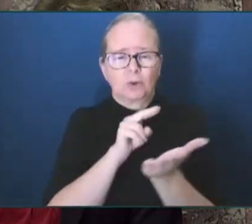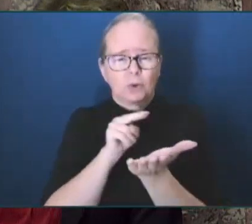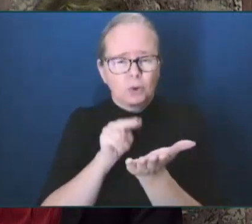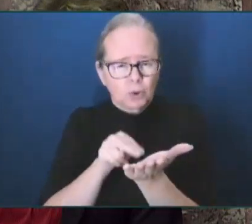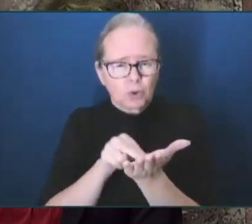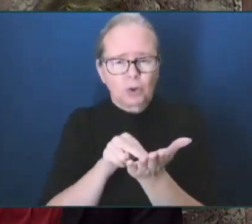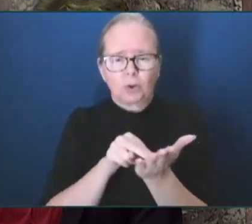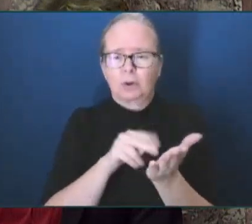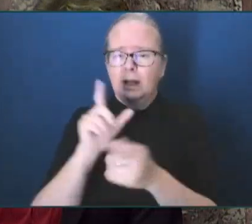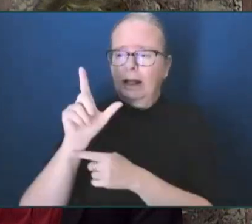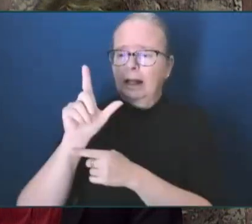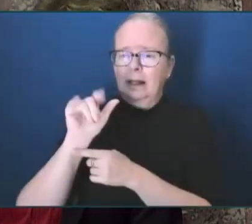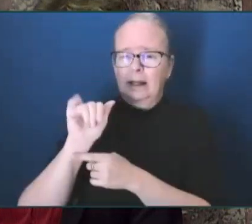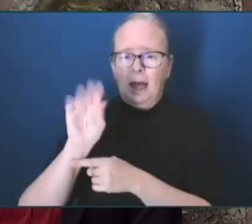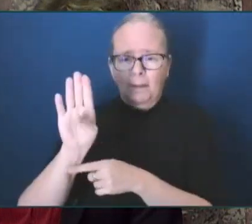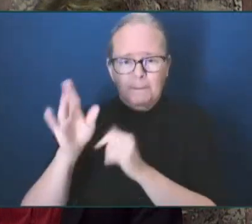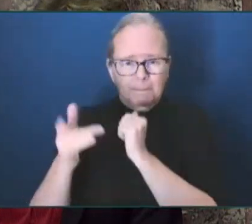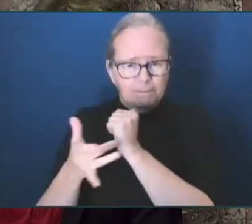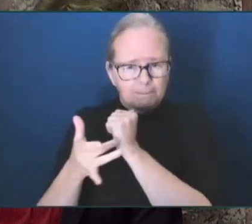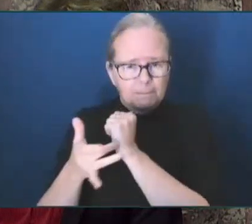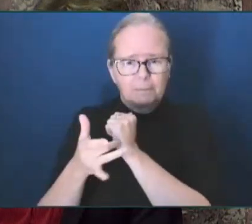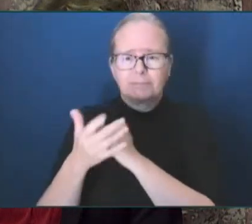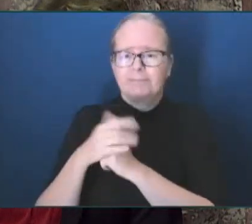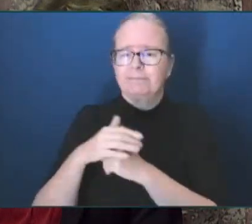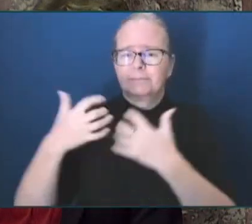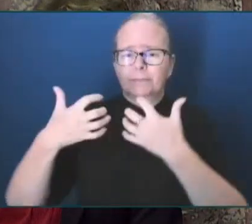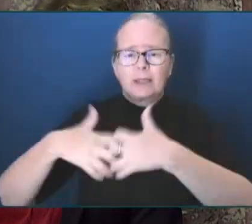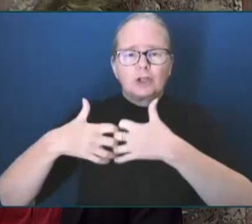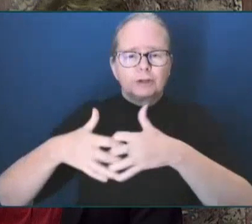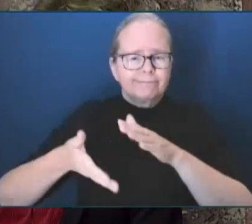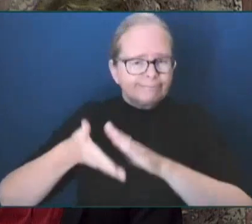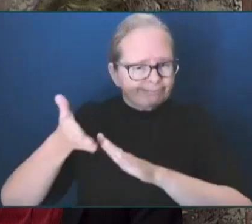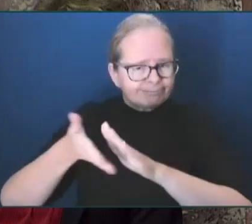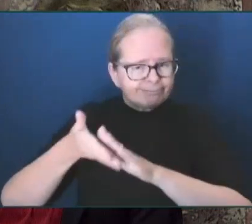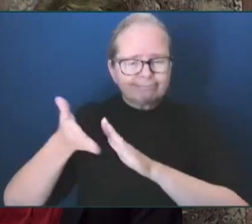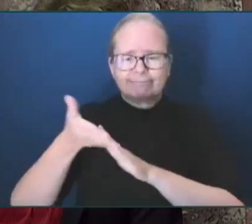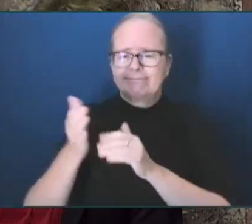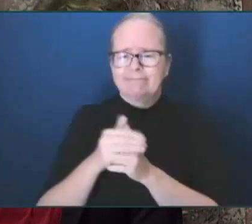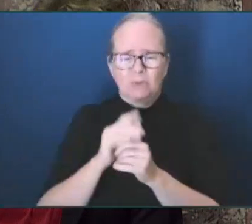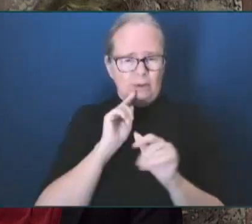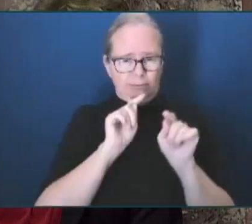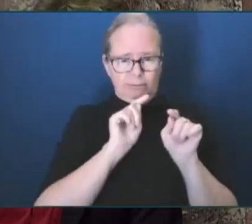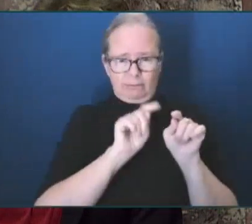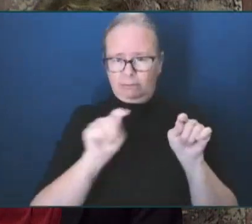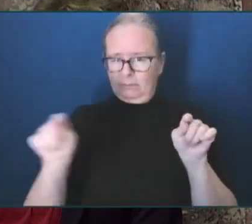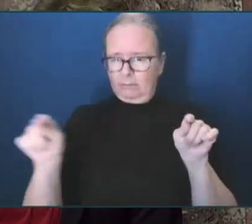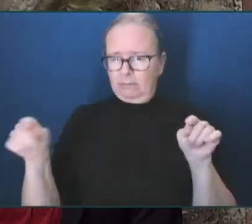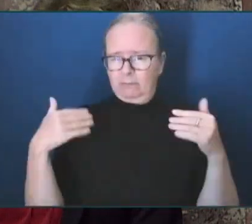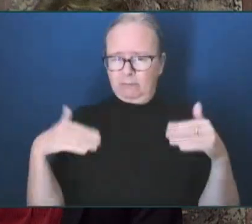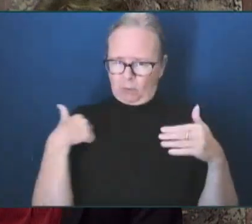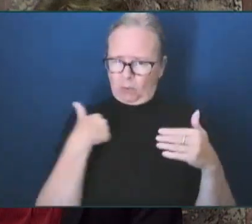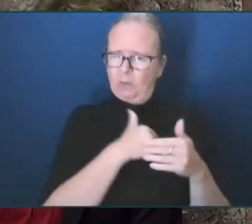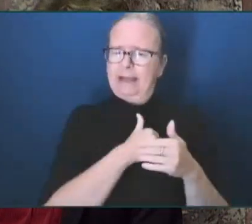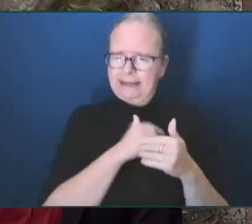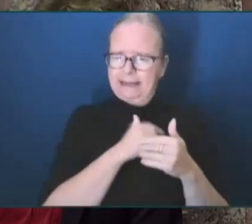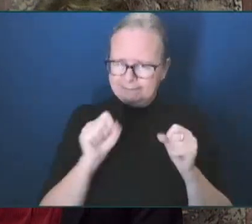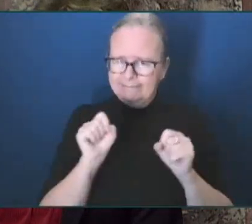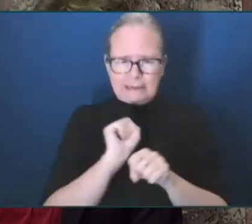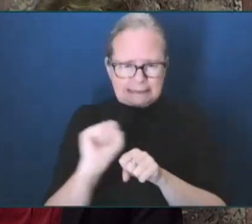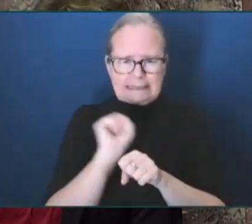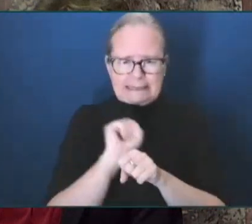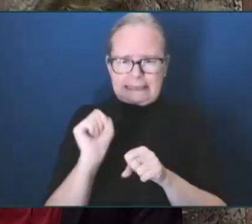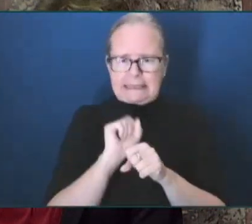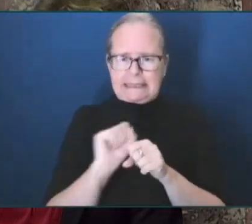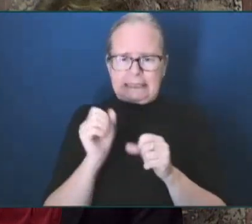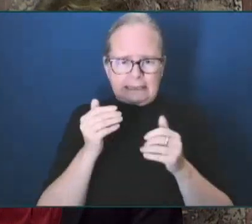in September than ever before in British Columbia in a pandemic, Honourable Speaker. I would say that, of